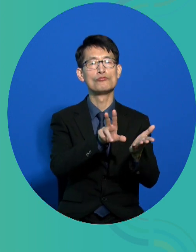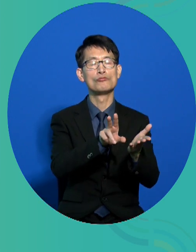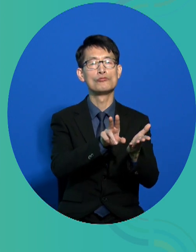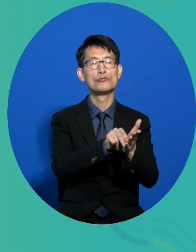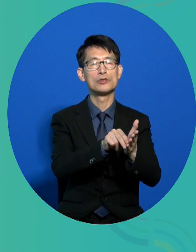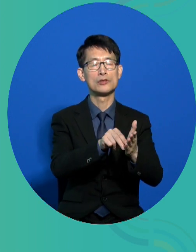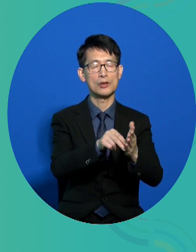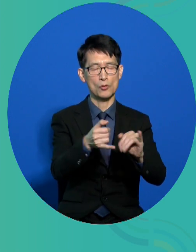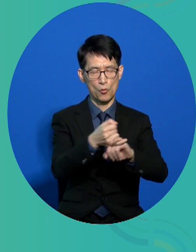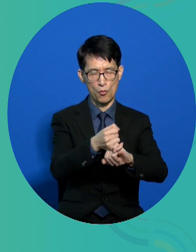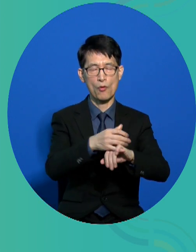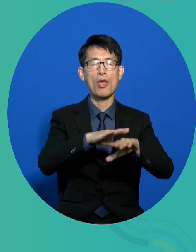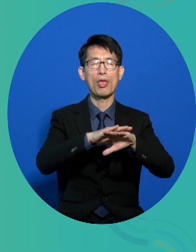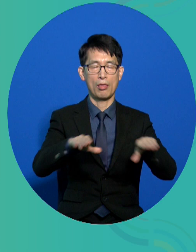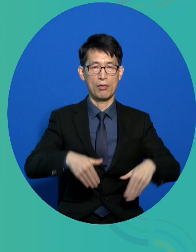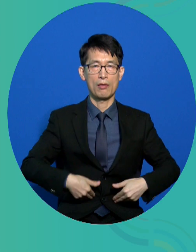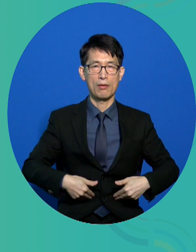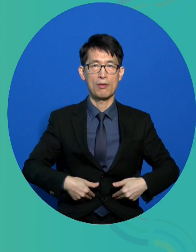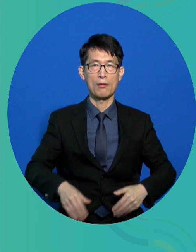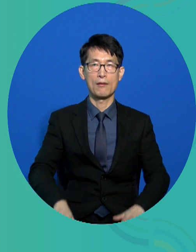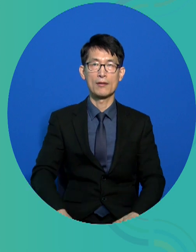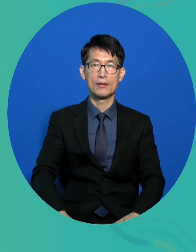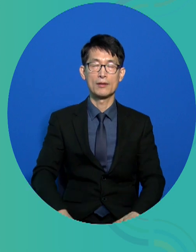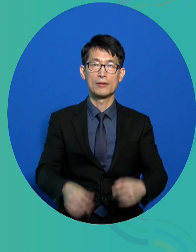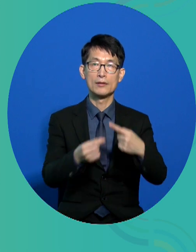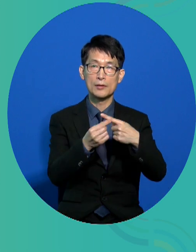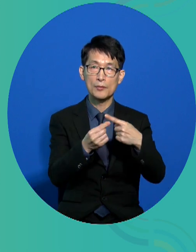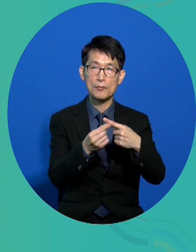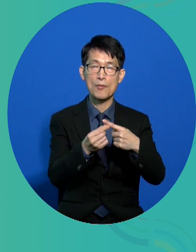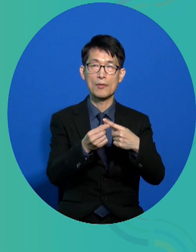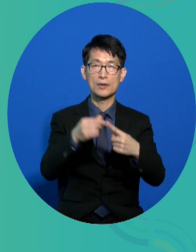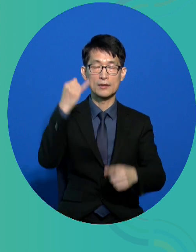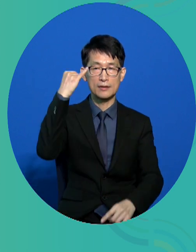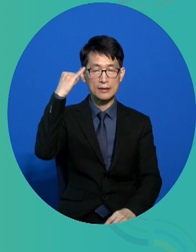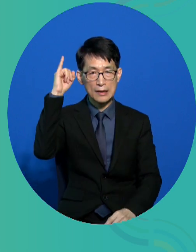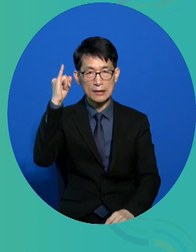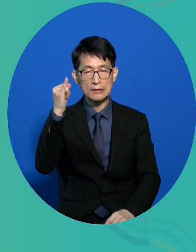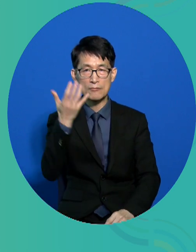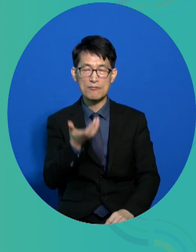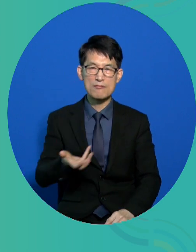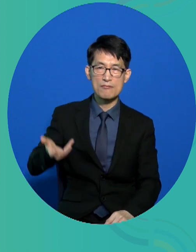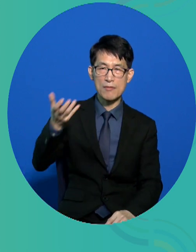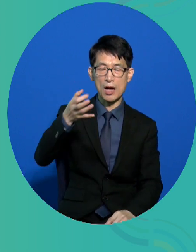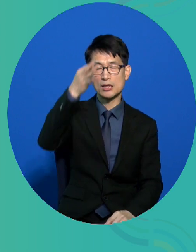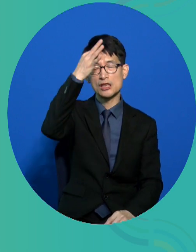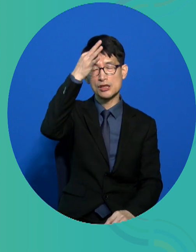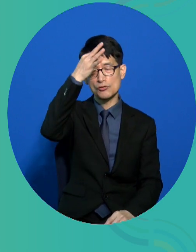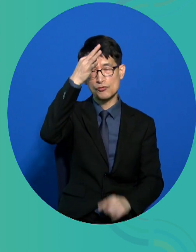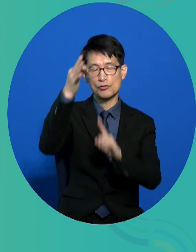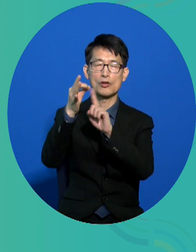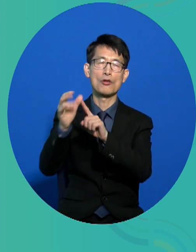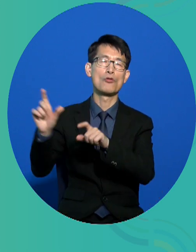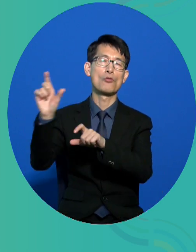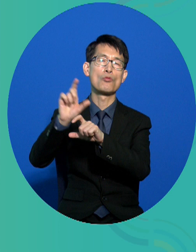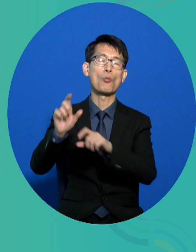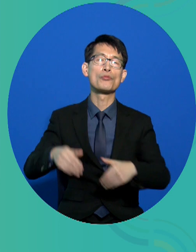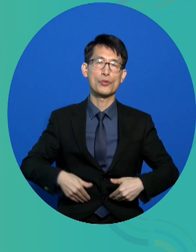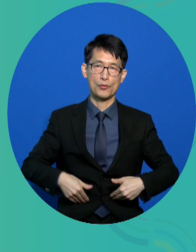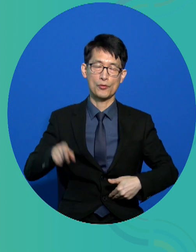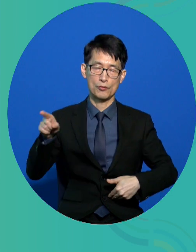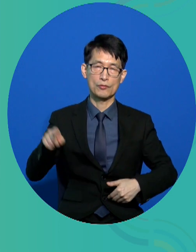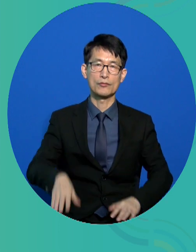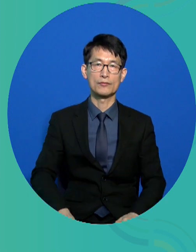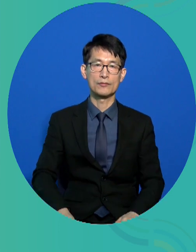necessary conditions that have to be met. First of all, we need to have creative, innovative technology, and